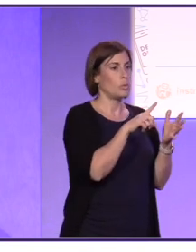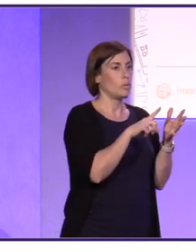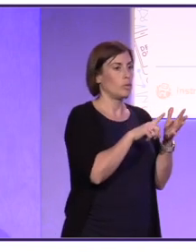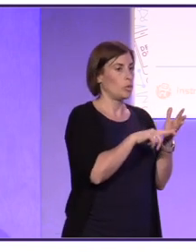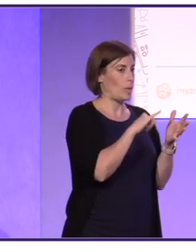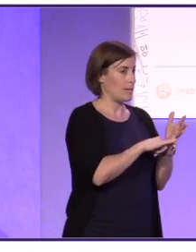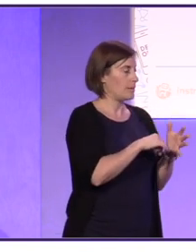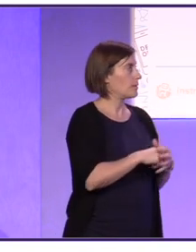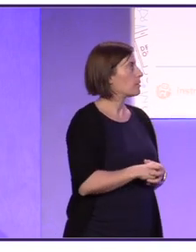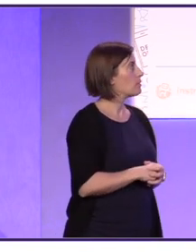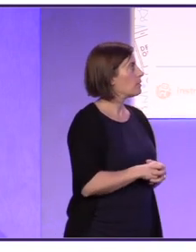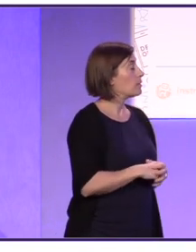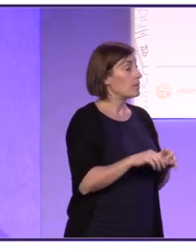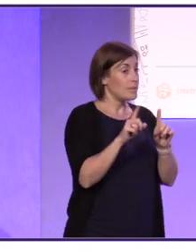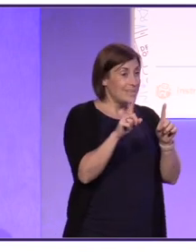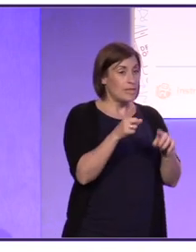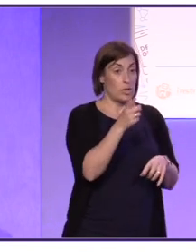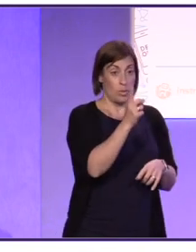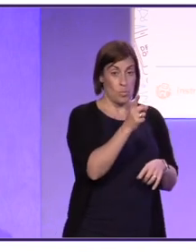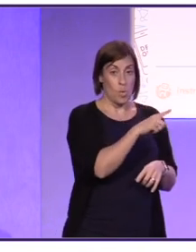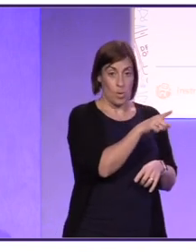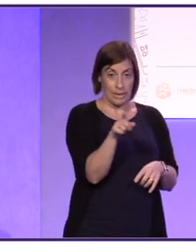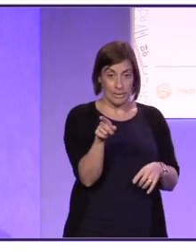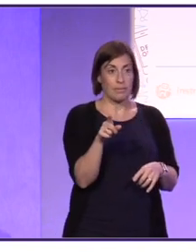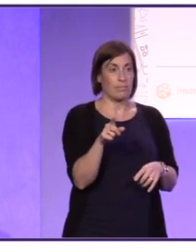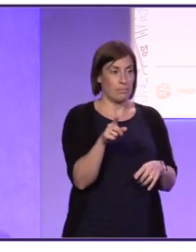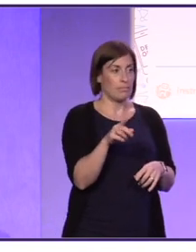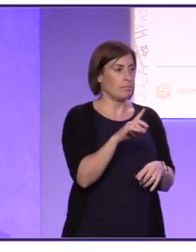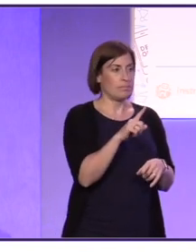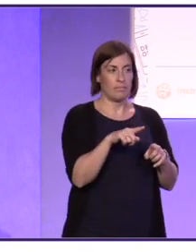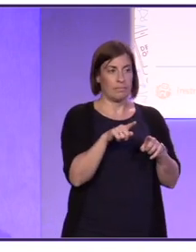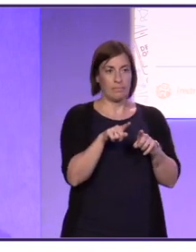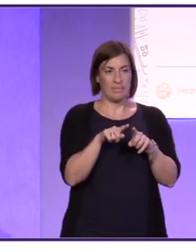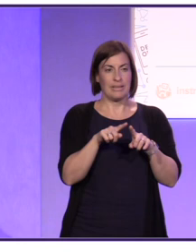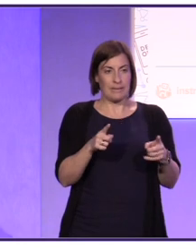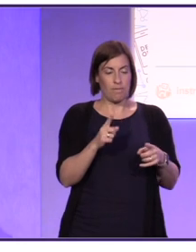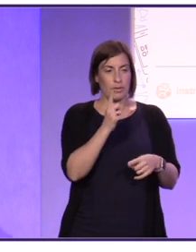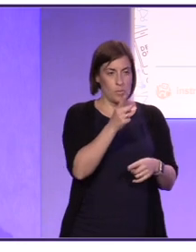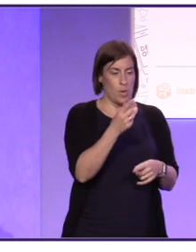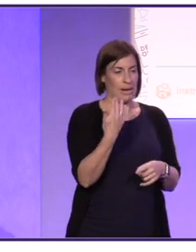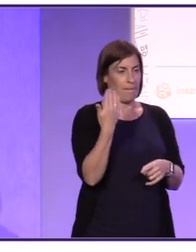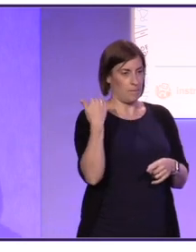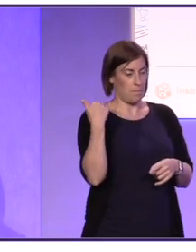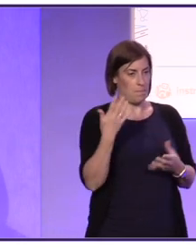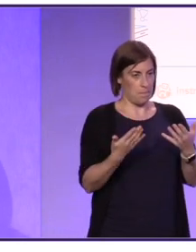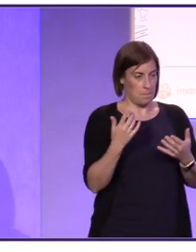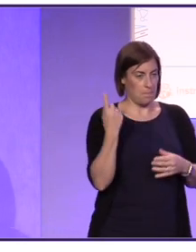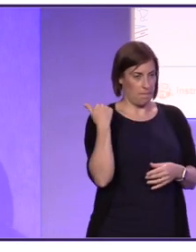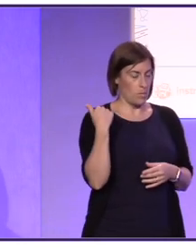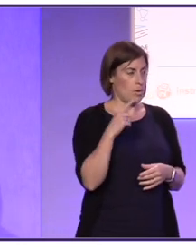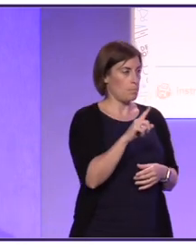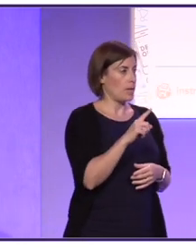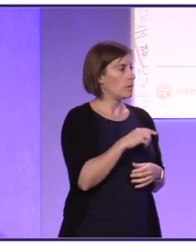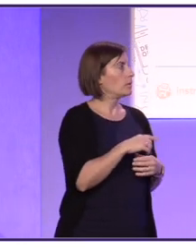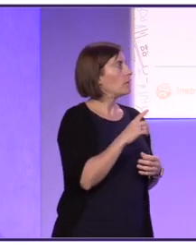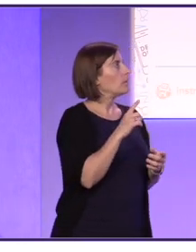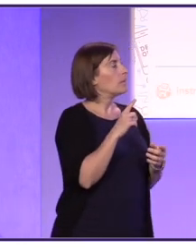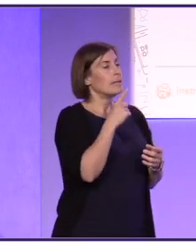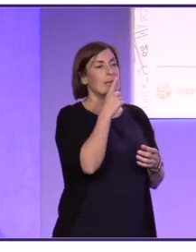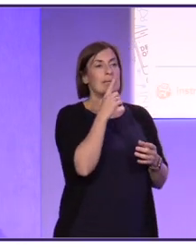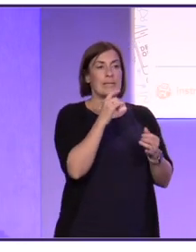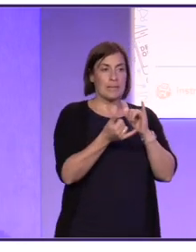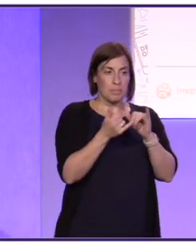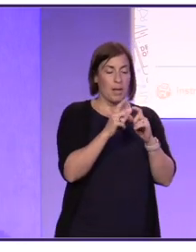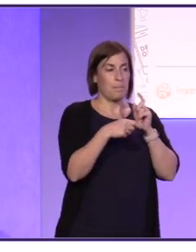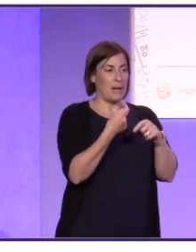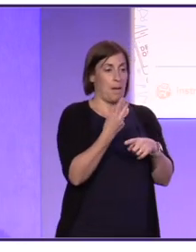It does come with a word of warning, and that's not just the warning I gave you a moment ago. You can sometimes infect both platforms